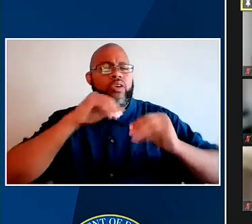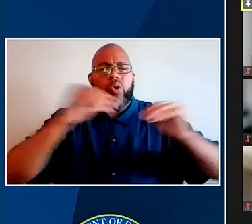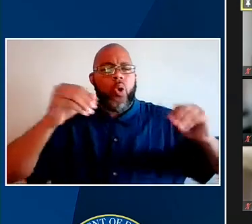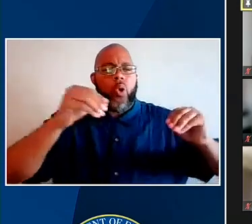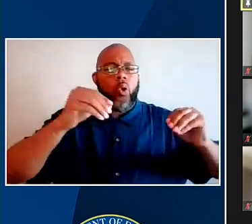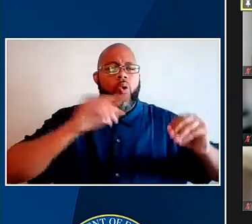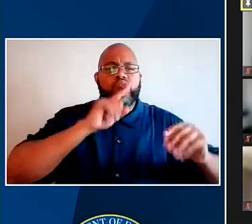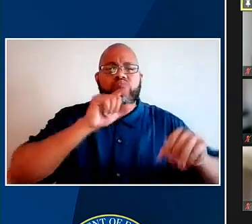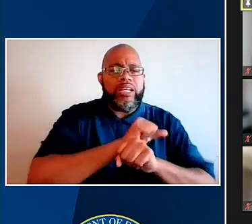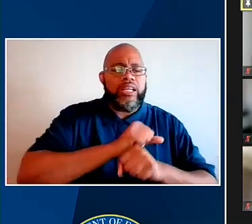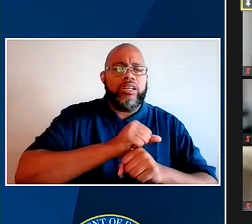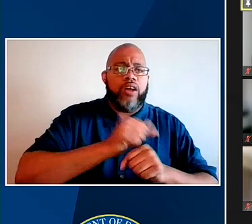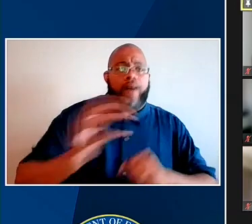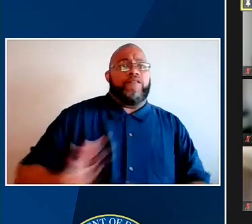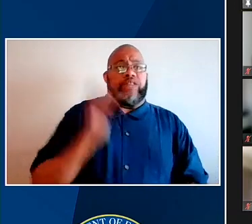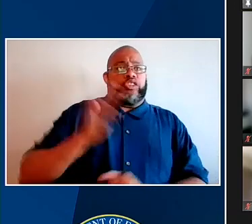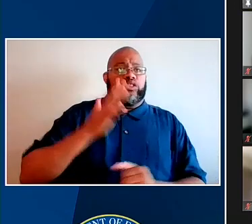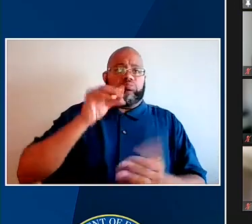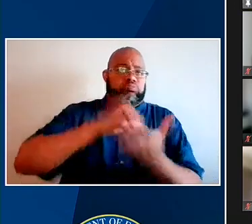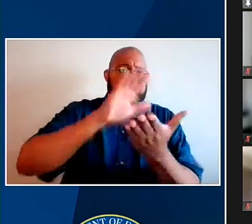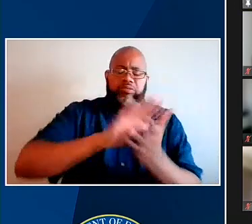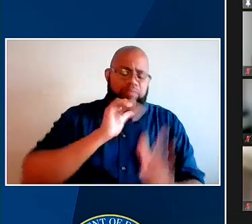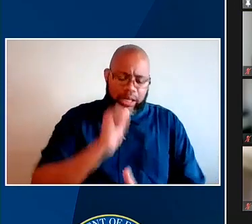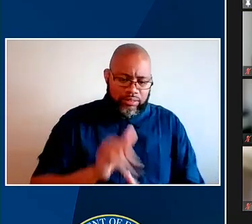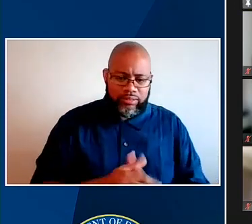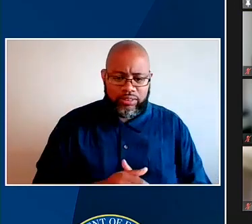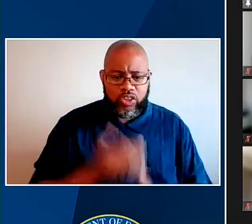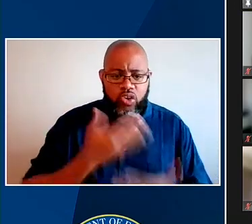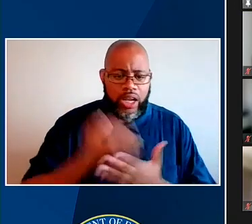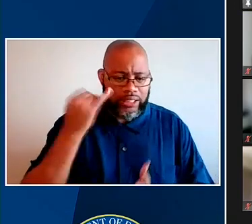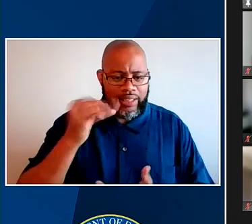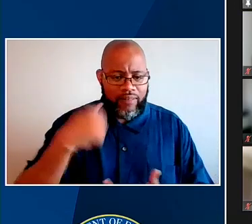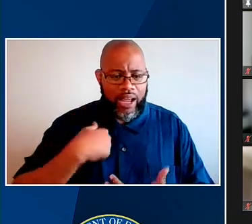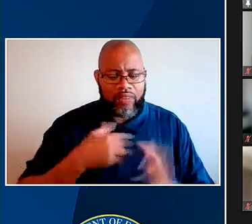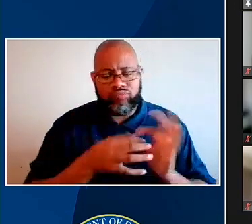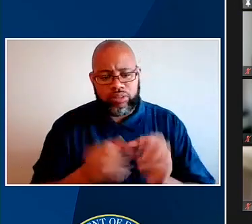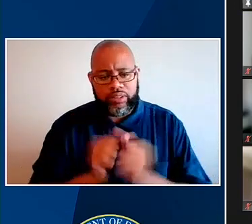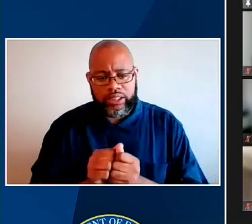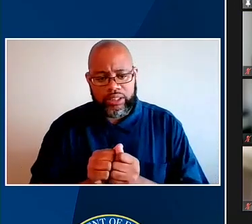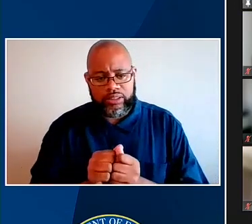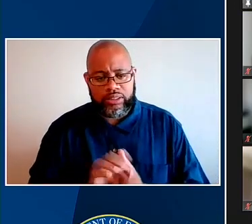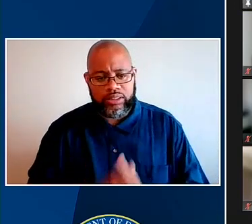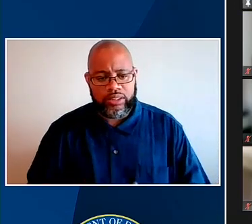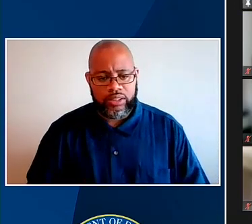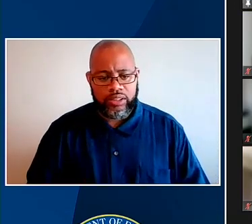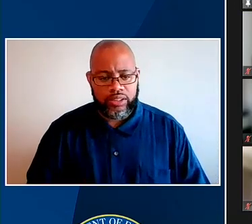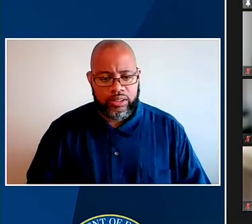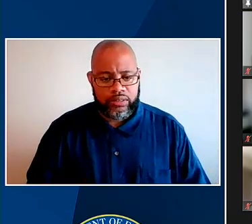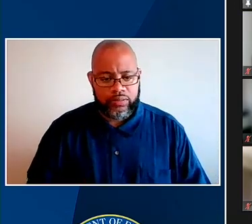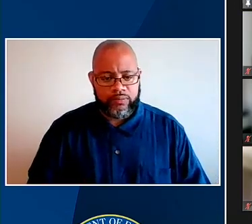way to elicit more feedback. And it probably would have been a good idea if I had maybe tied the two of these together at the time.